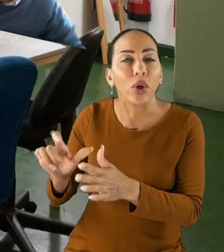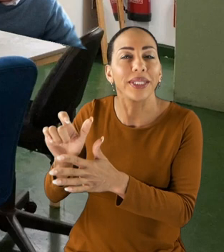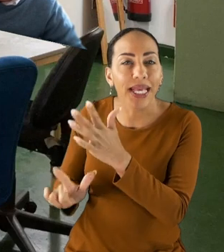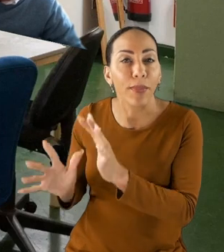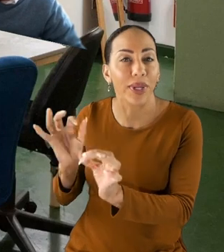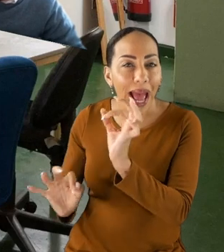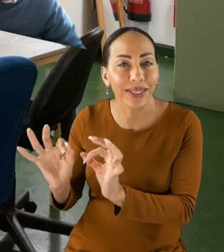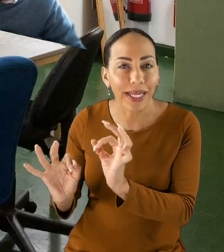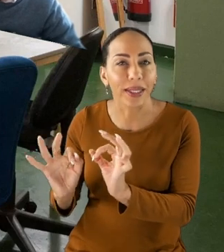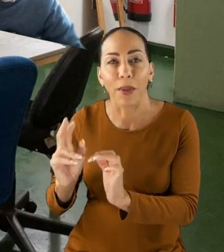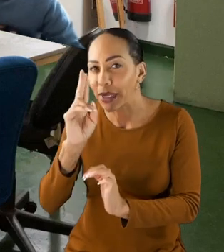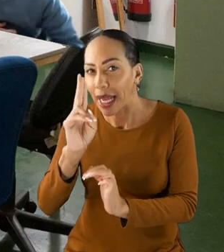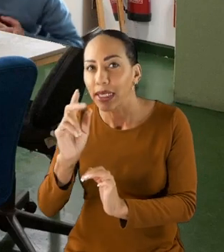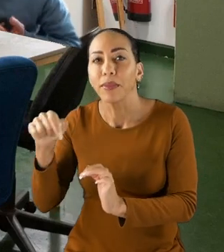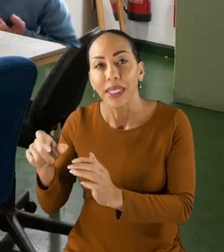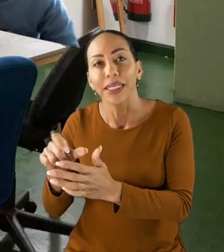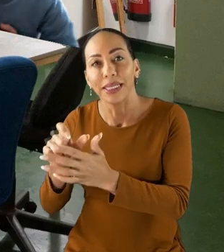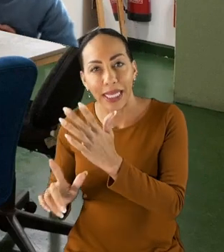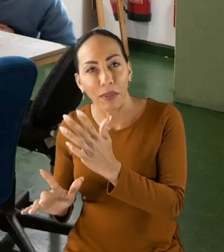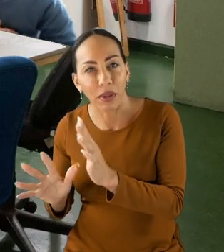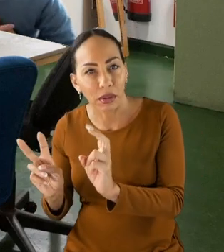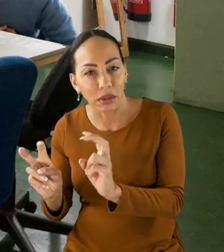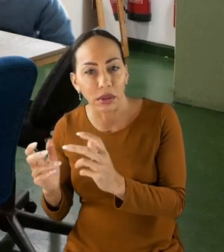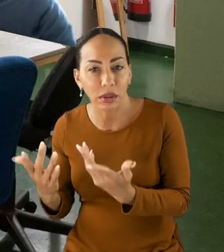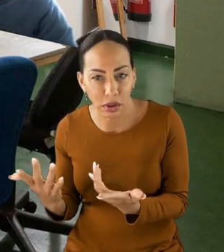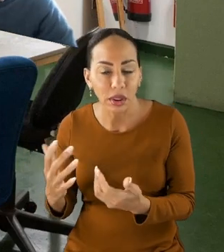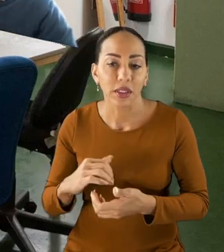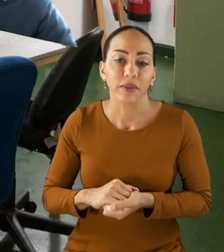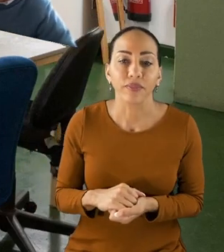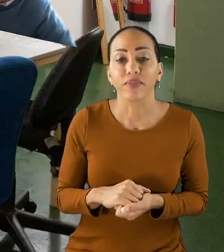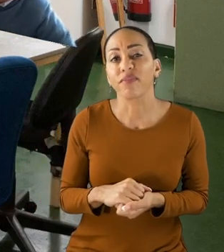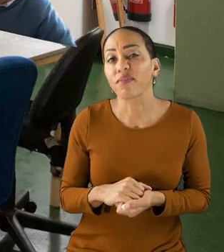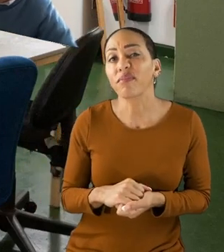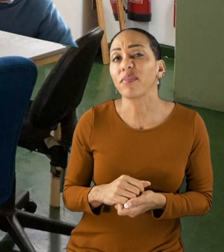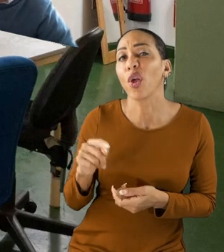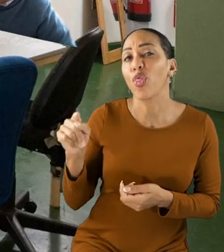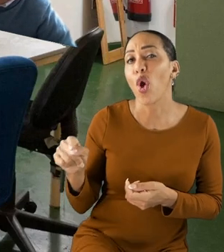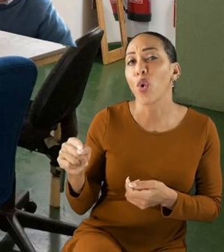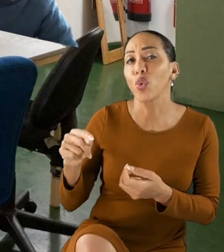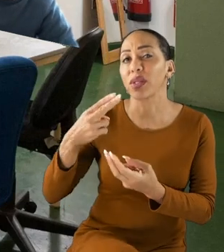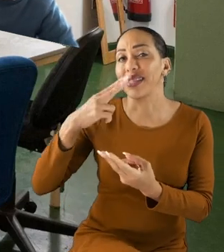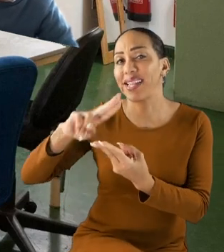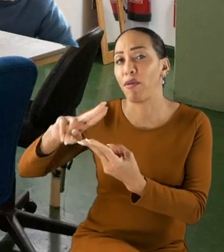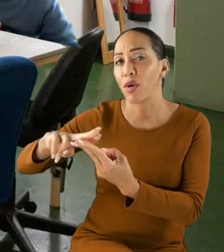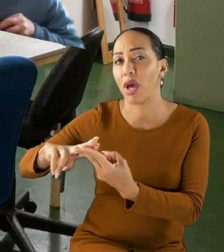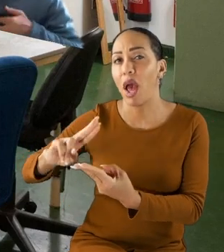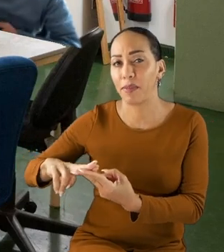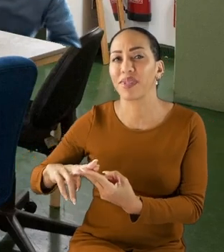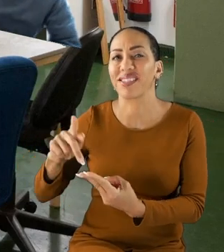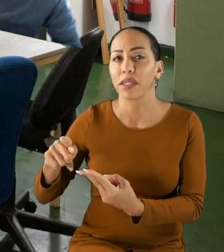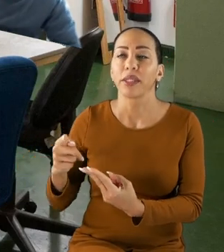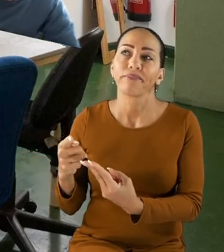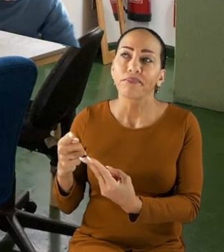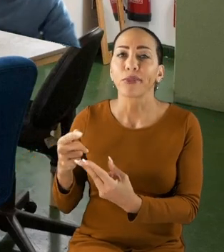Hollywood when the speaking movie came in. And so a lot of it playing on pity,